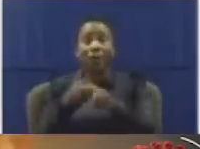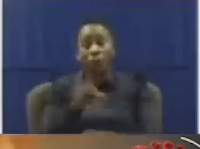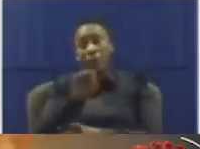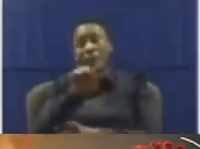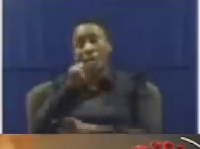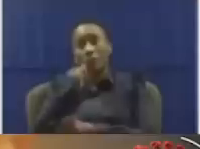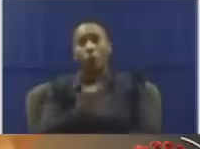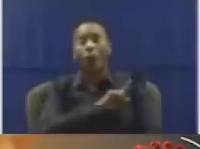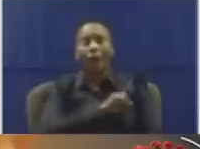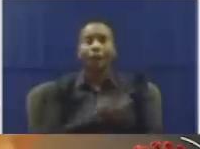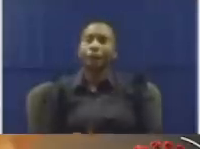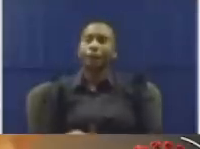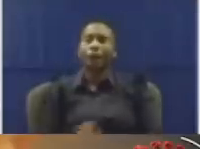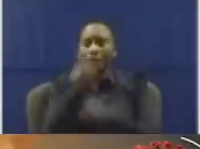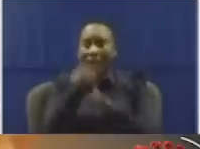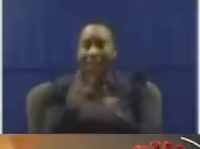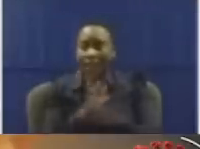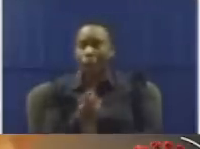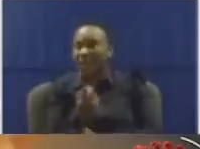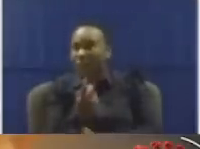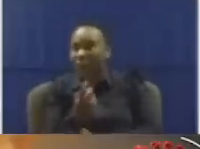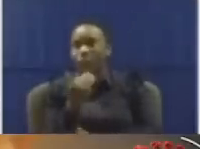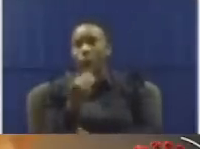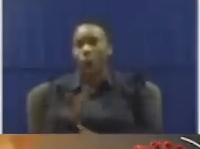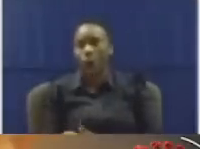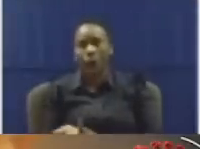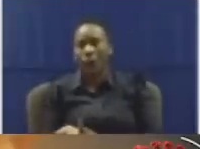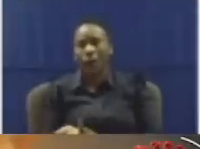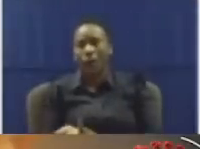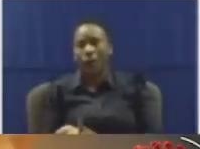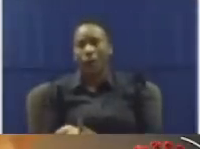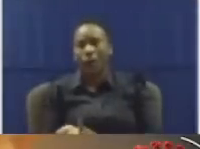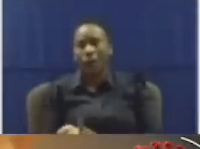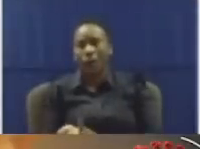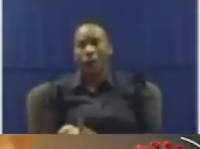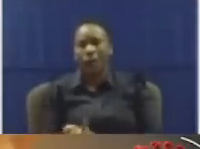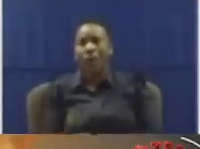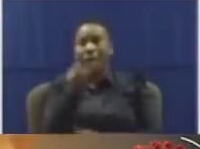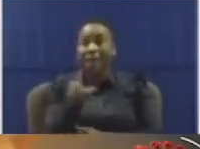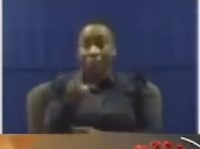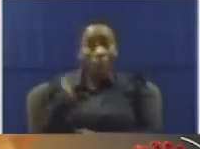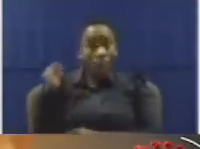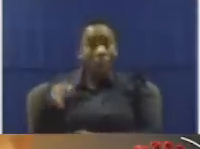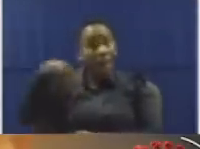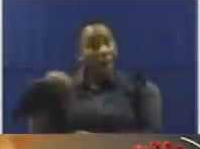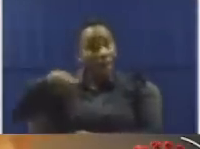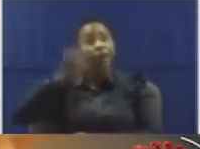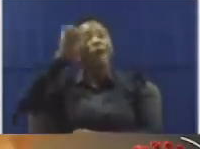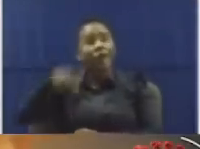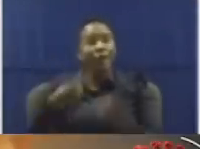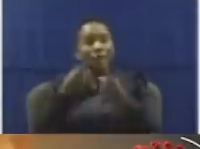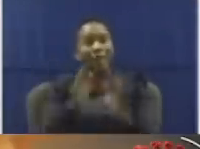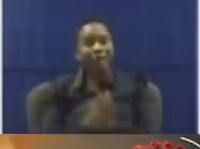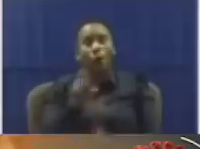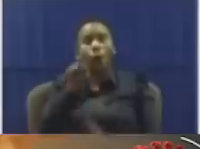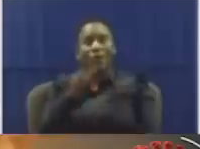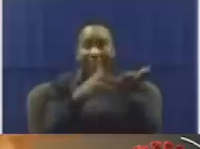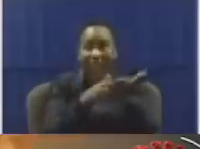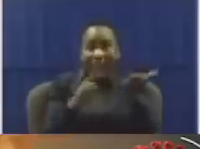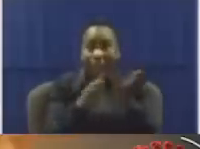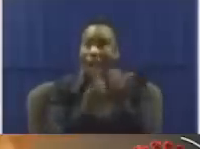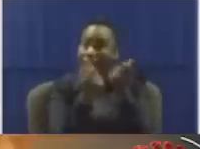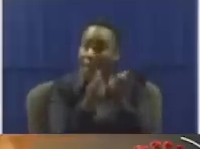Were suspects detained? Was Major General Wally Rueda sent to Namibia? Yes, but taxpayers' money has been used to recover it,